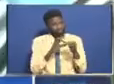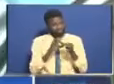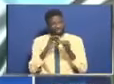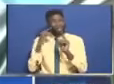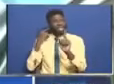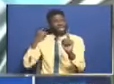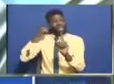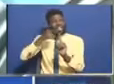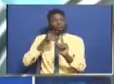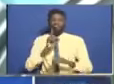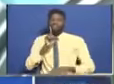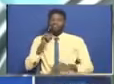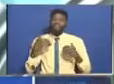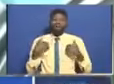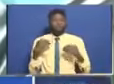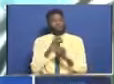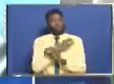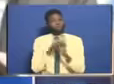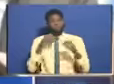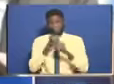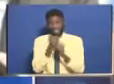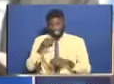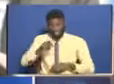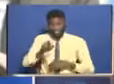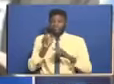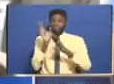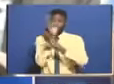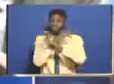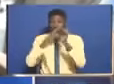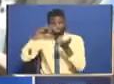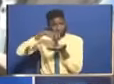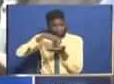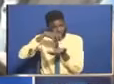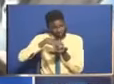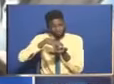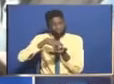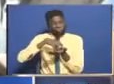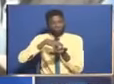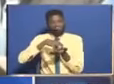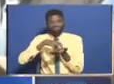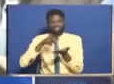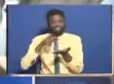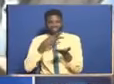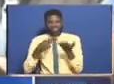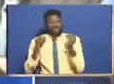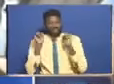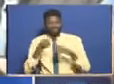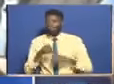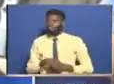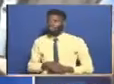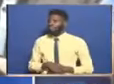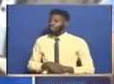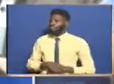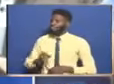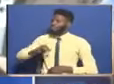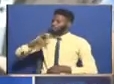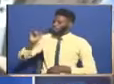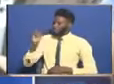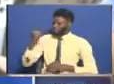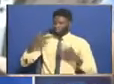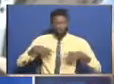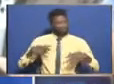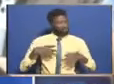the region securing the presidential seat next year. Because the people of Mount Kenya are also listening. They know their leaders. They will be able to